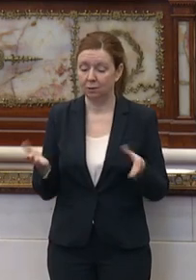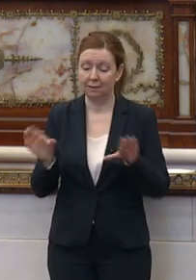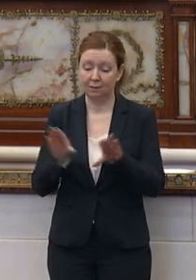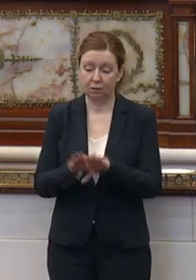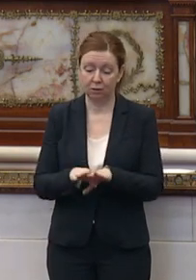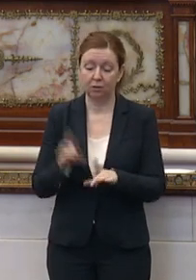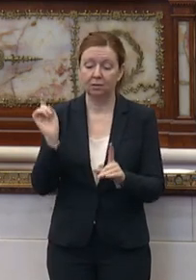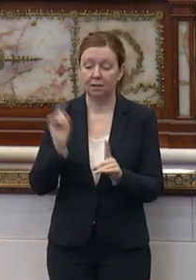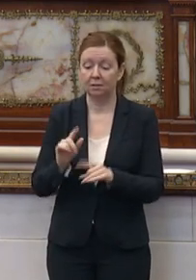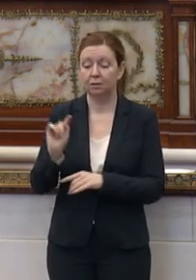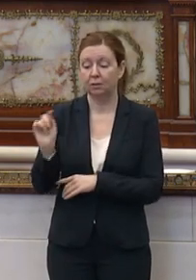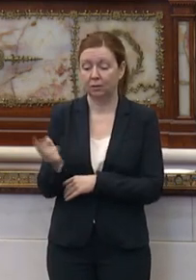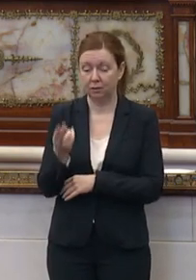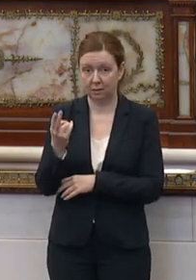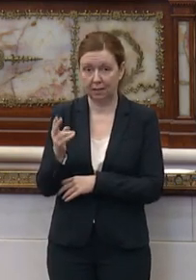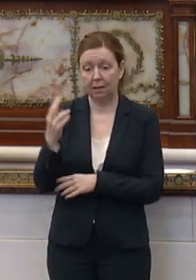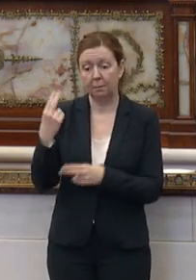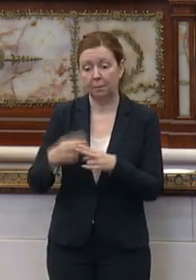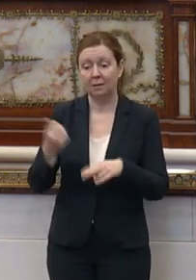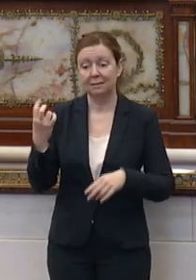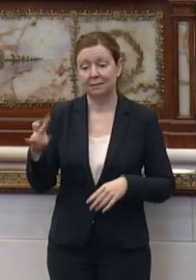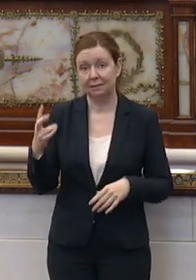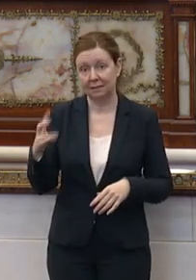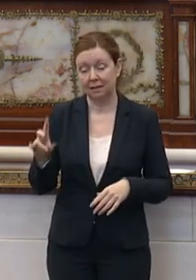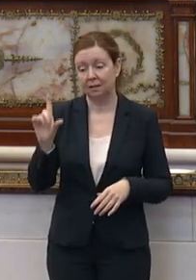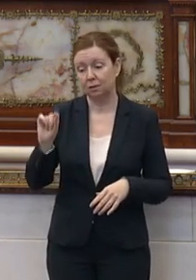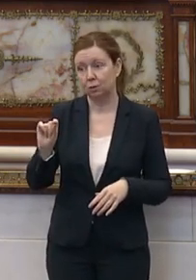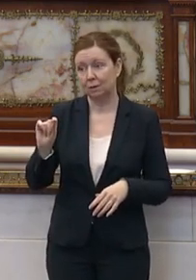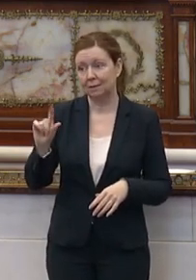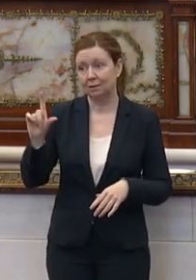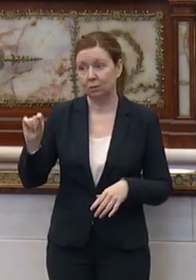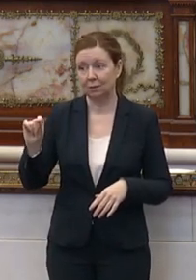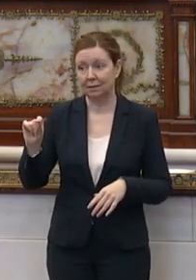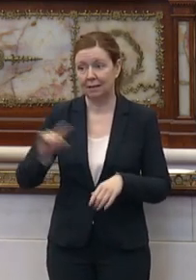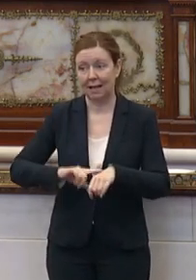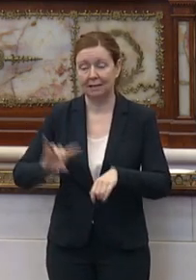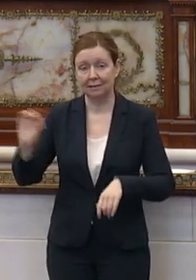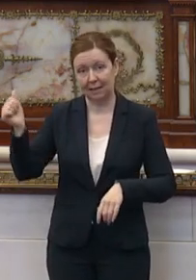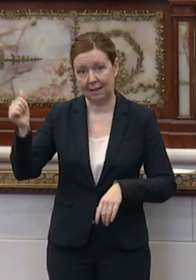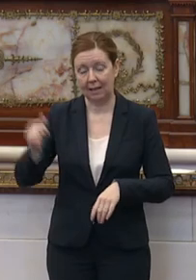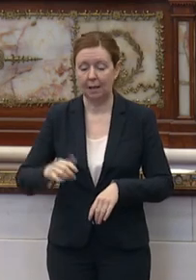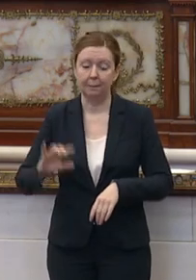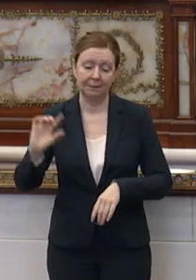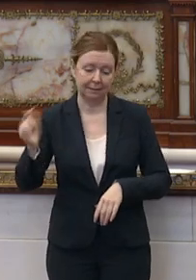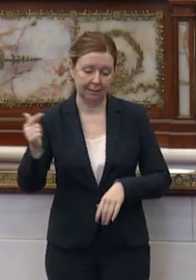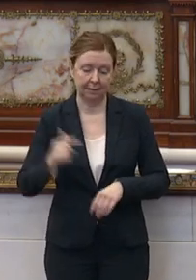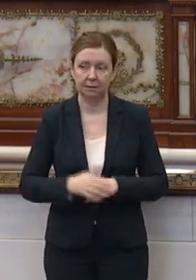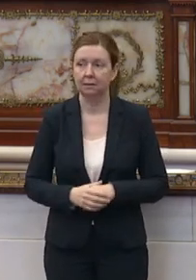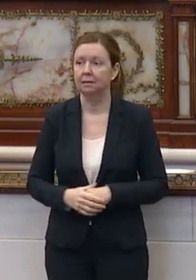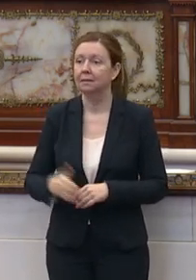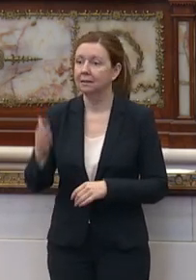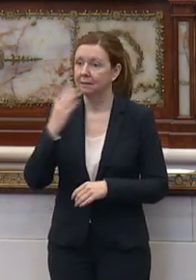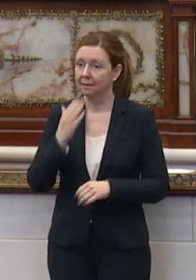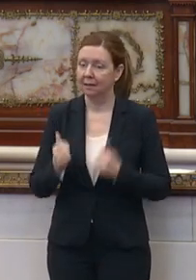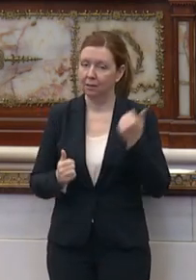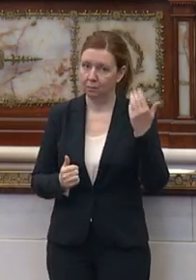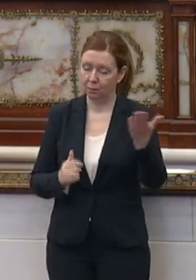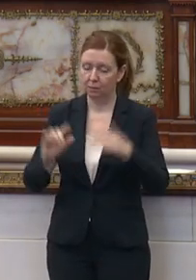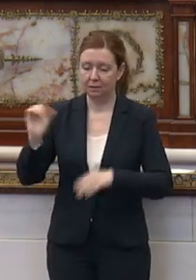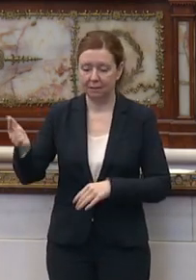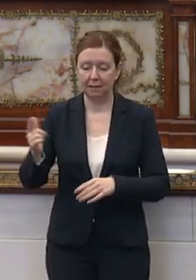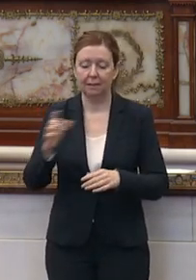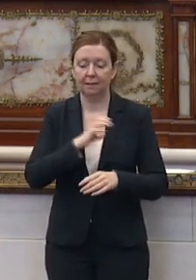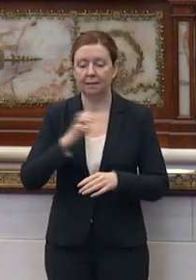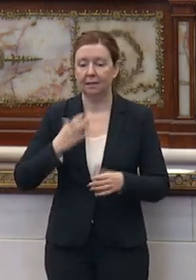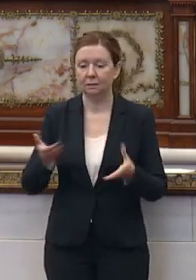stand adjourned until Thursday, March 17, 2020 at 10 a.m. Second. Thank you. The moved and seconded